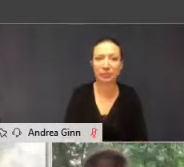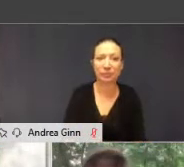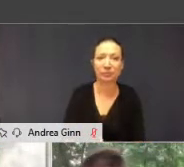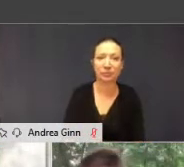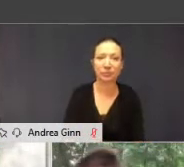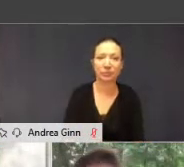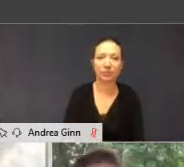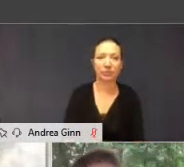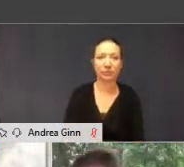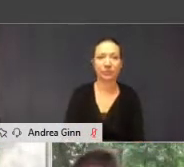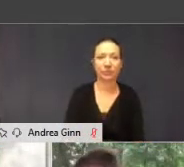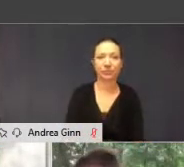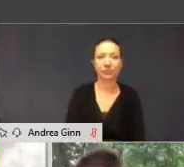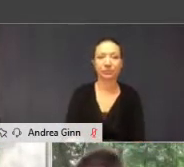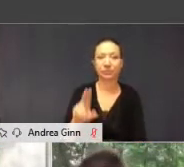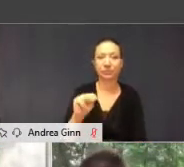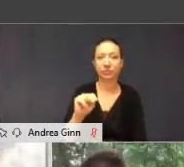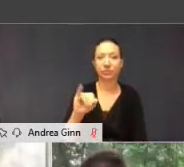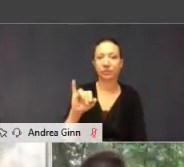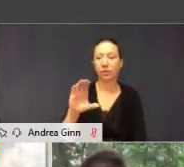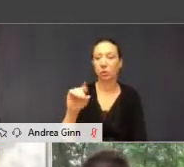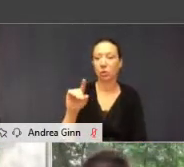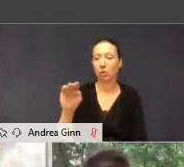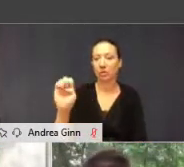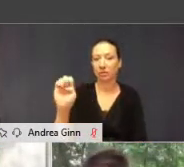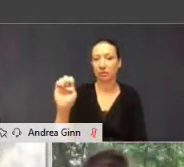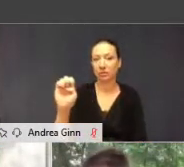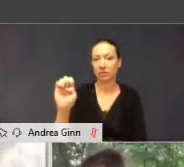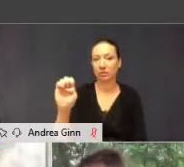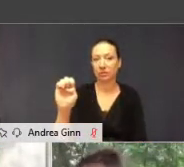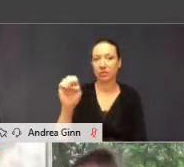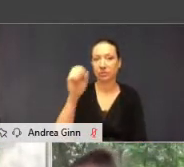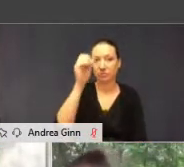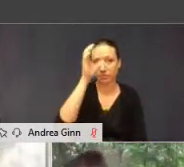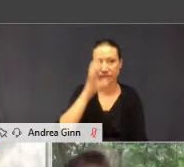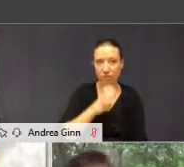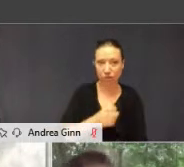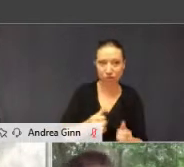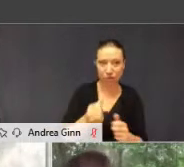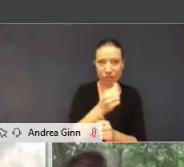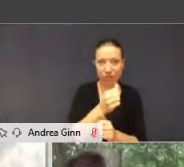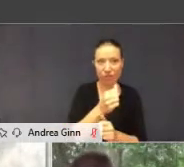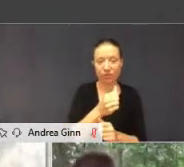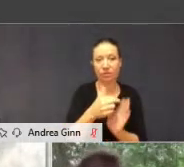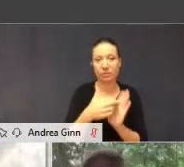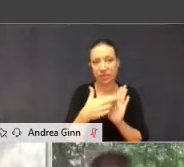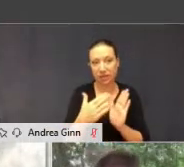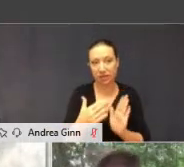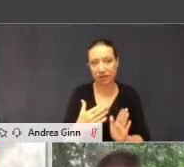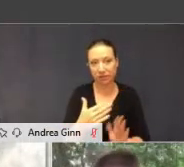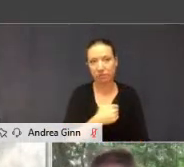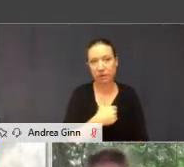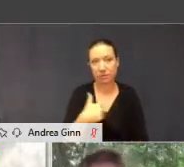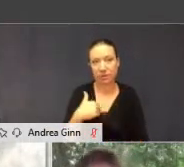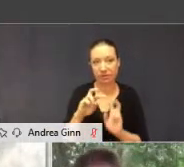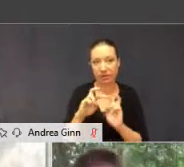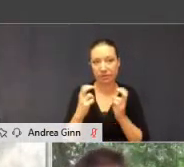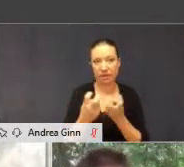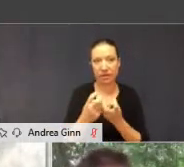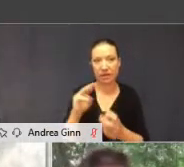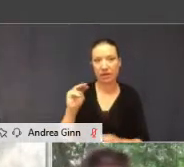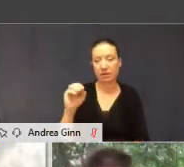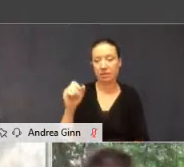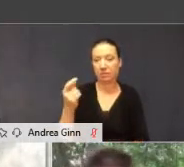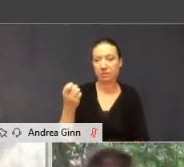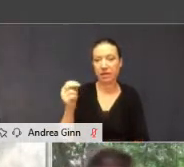So, Mr. Chair and representative members of the committee, Megan Pfeffer is on the line,